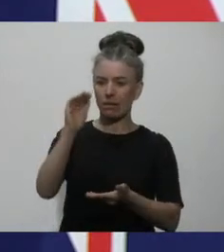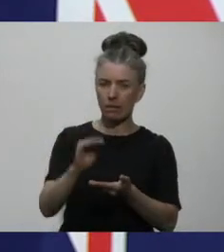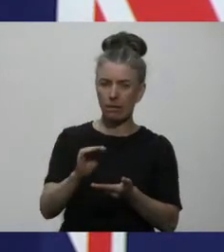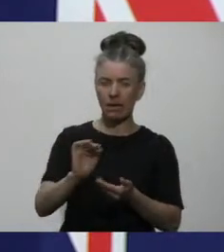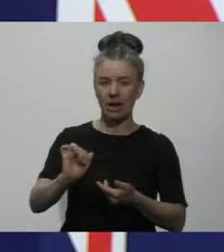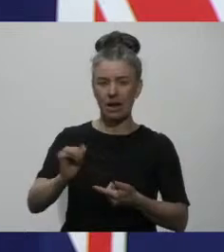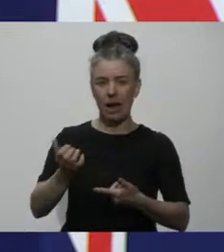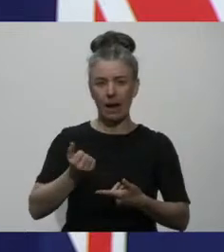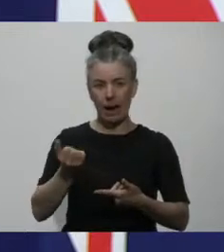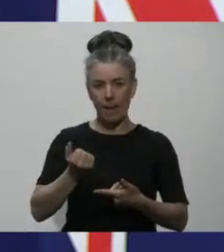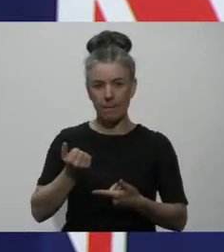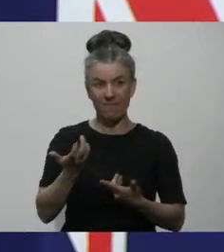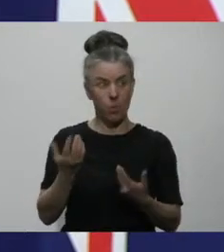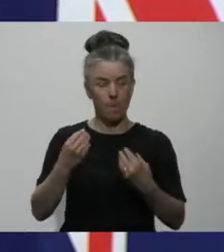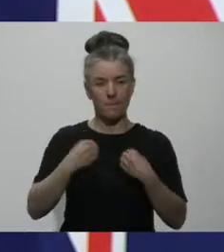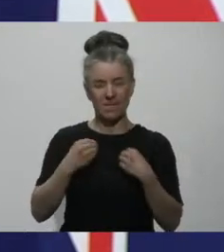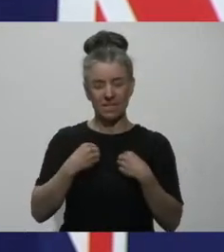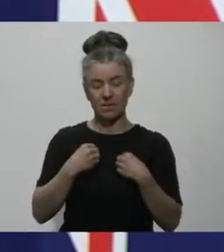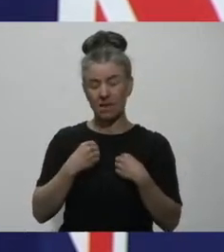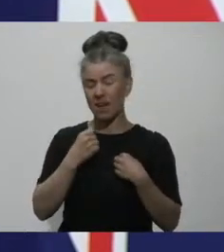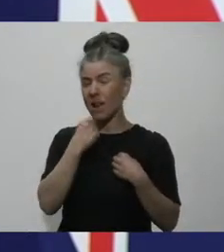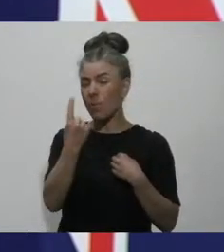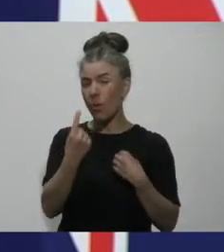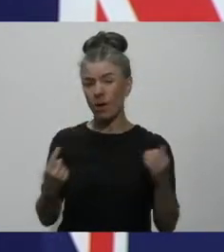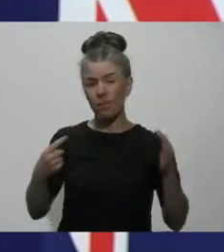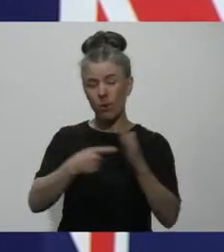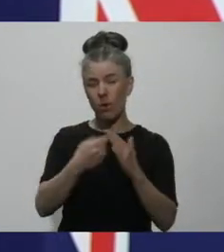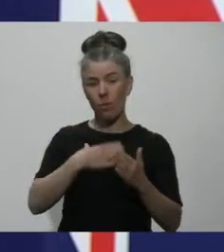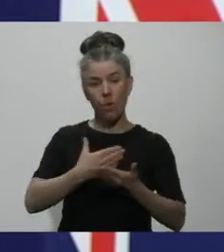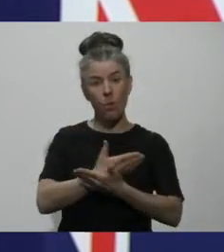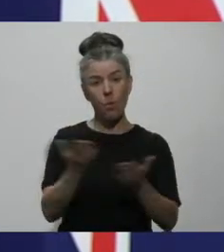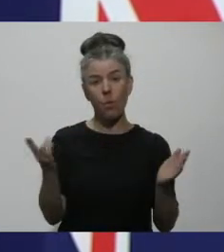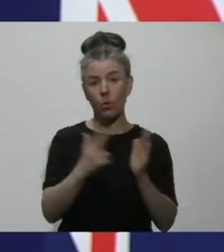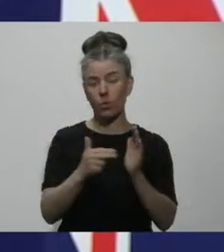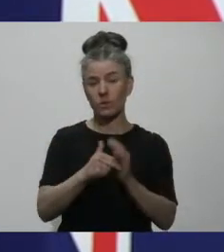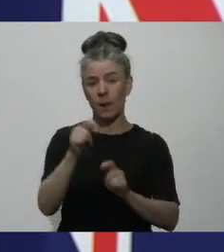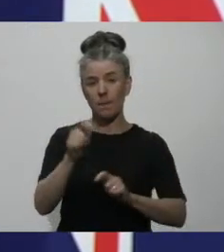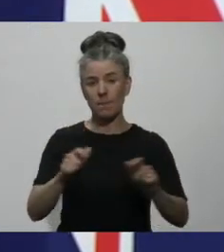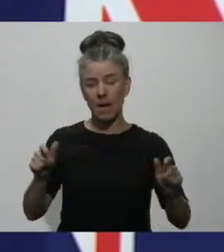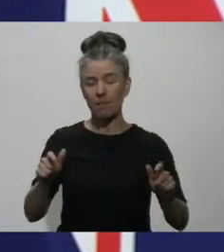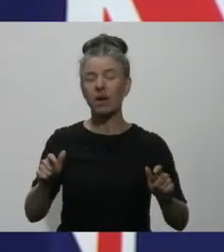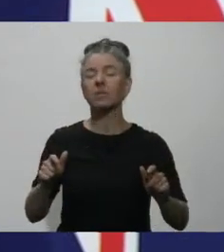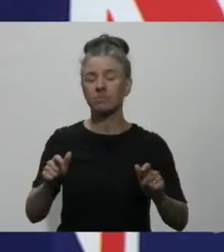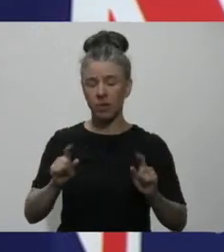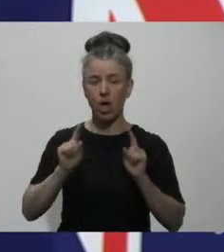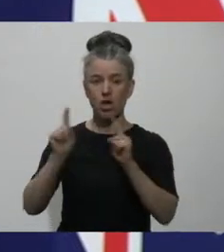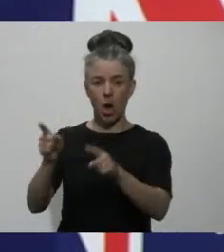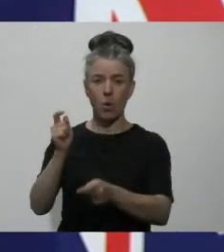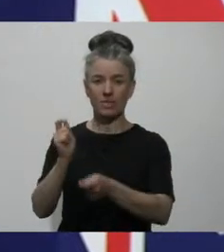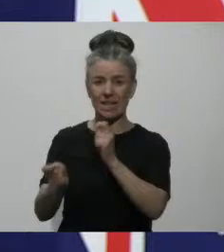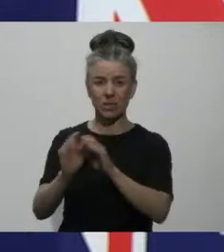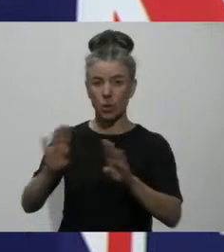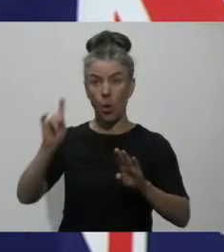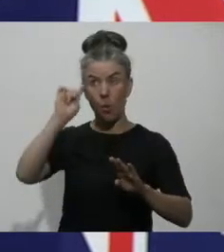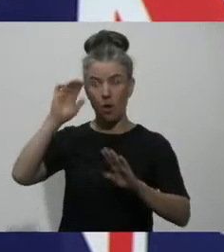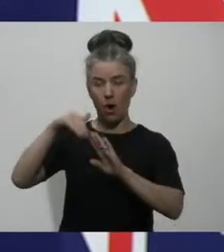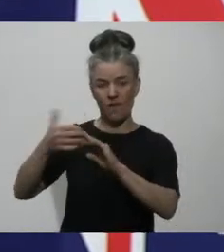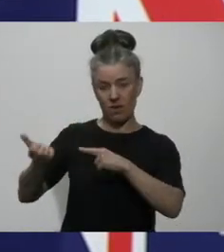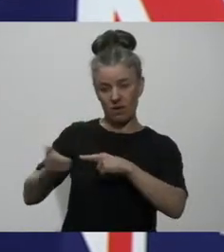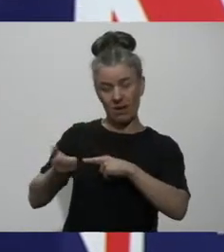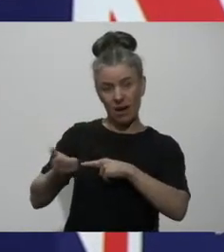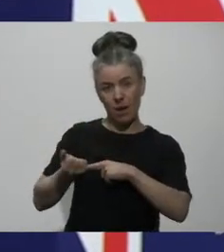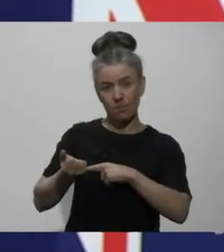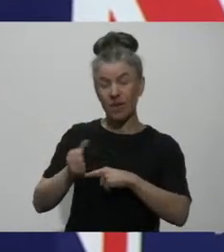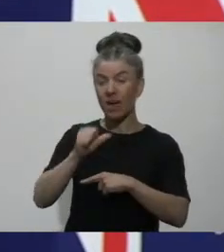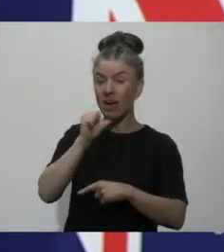important for us is that every New Zealander has the confidence to be tested and to know that if, in the event that they do